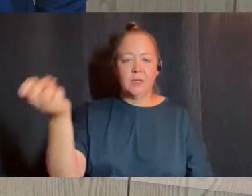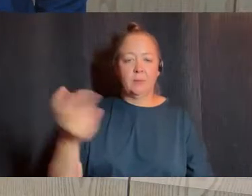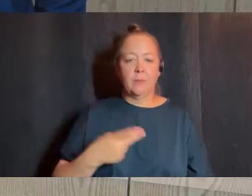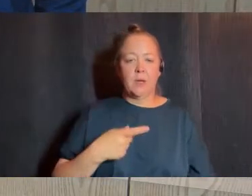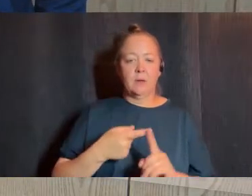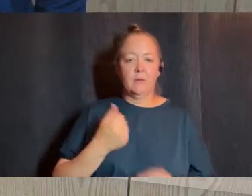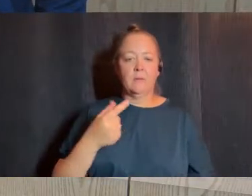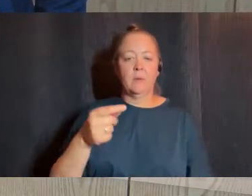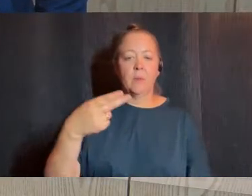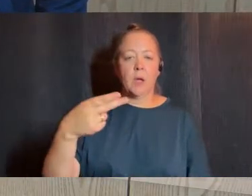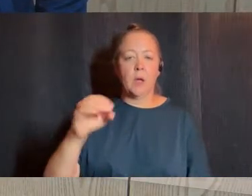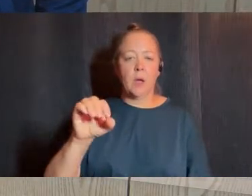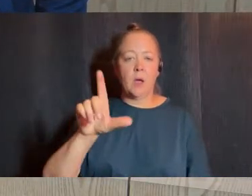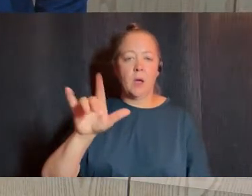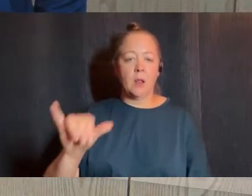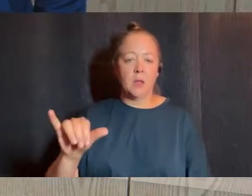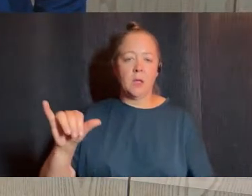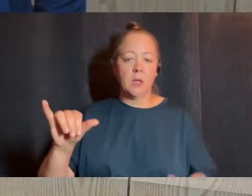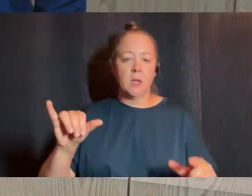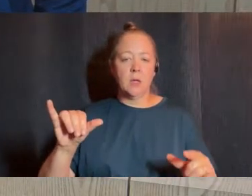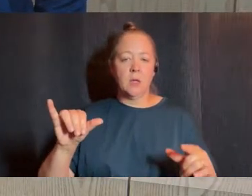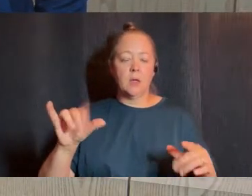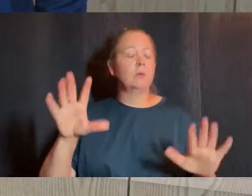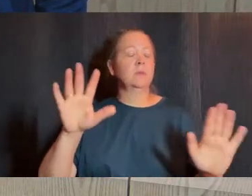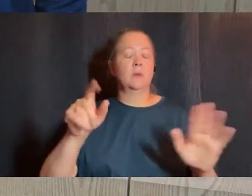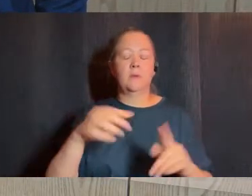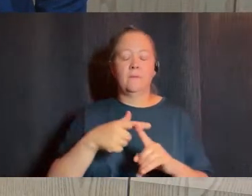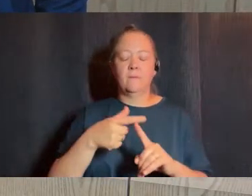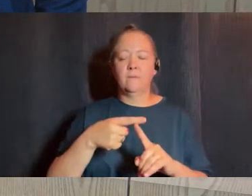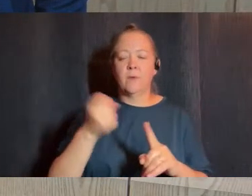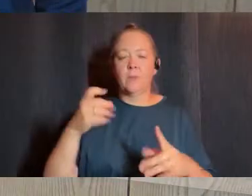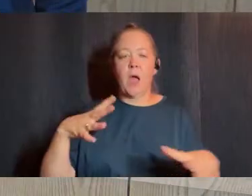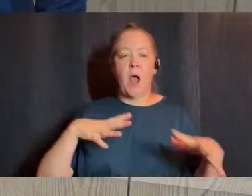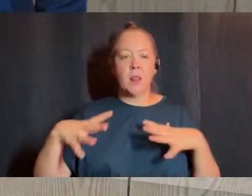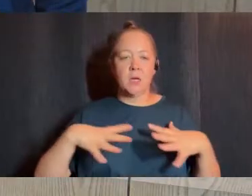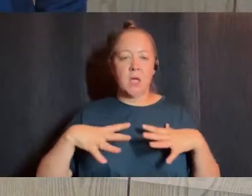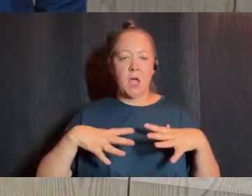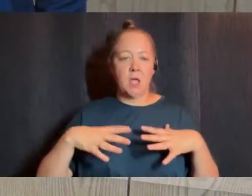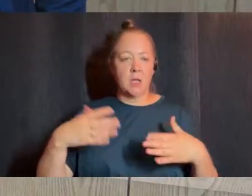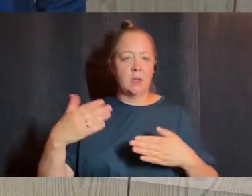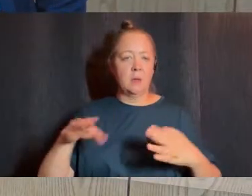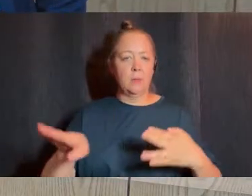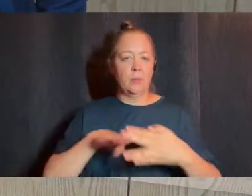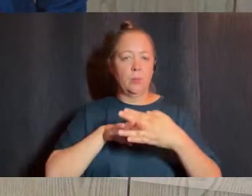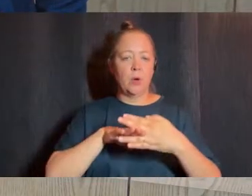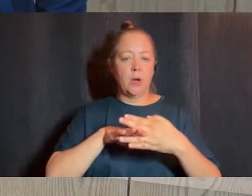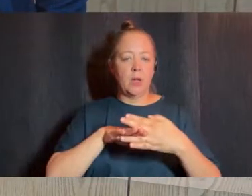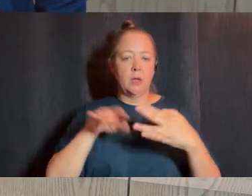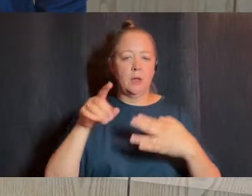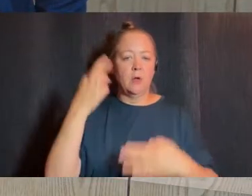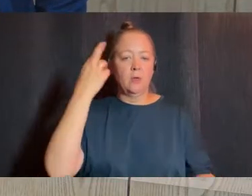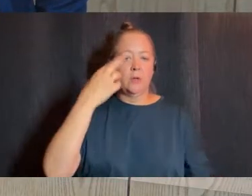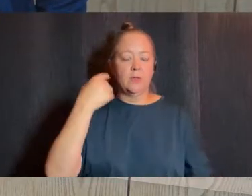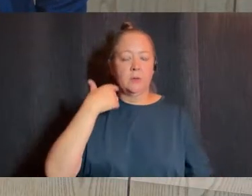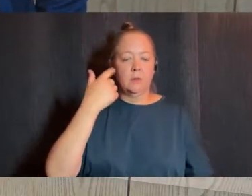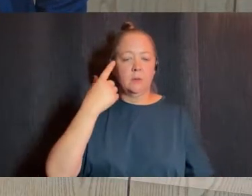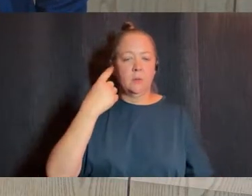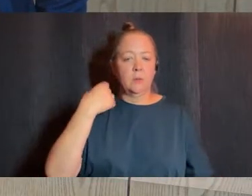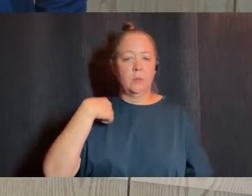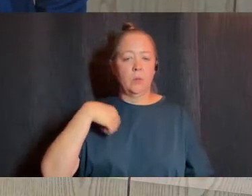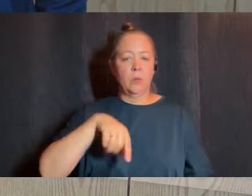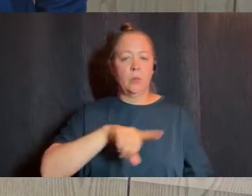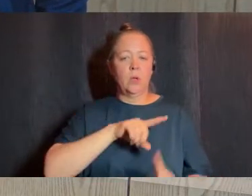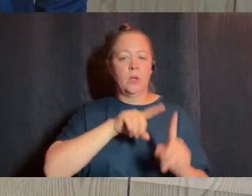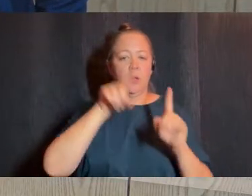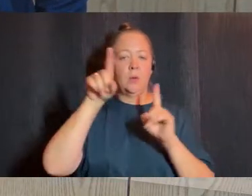from. But the main purpose there was my son, Christopher. The second, he qualified for nationals in Taekwondo, AAU in